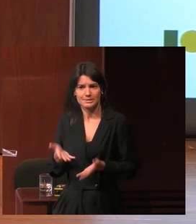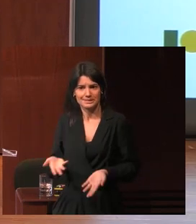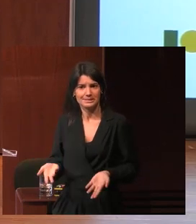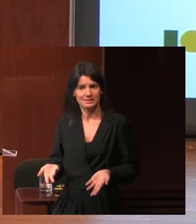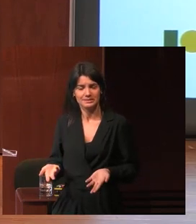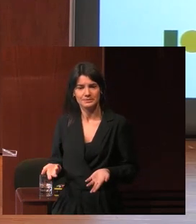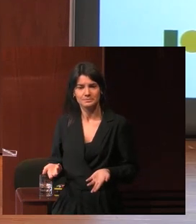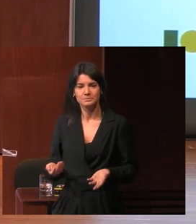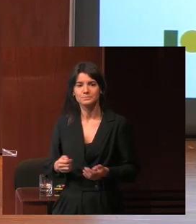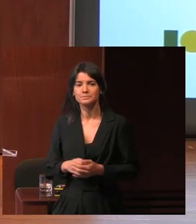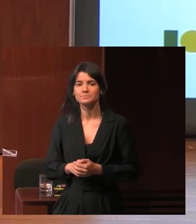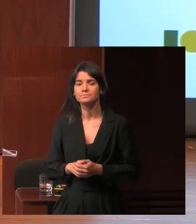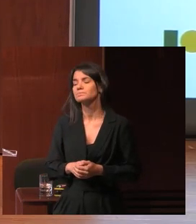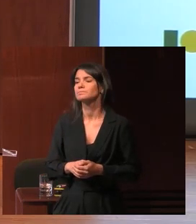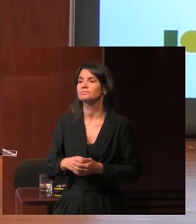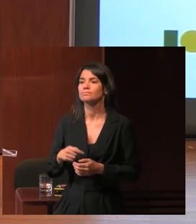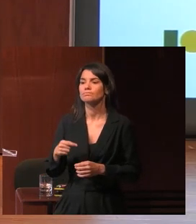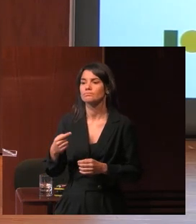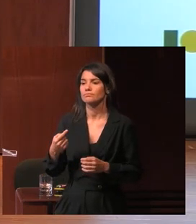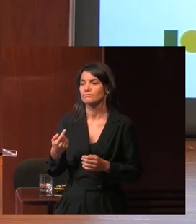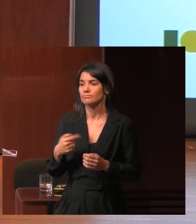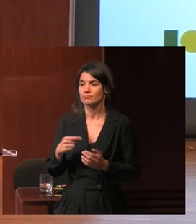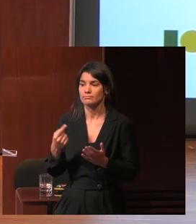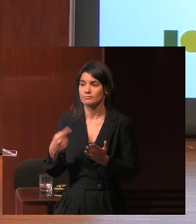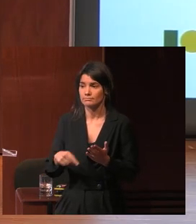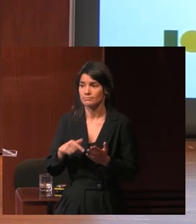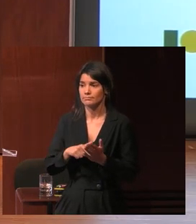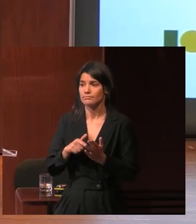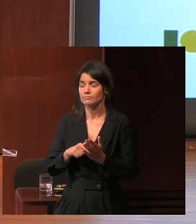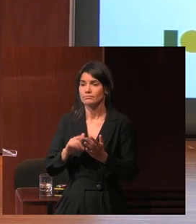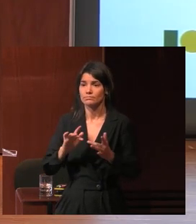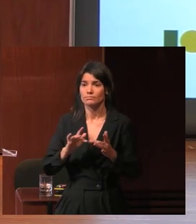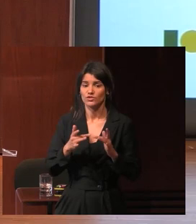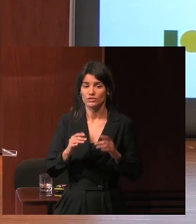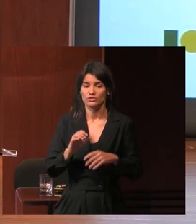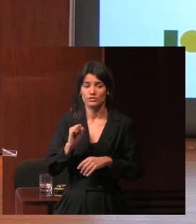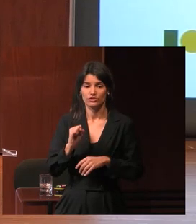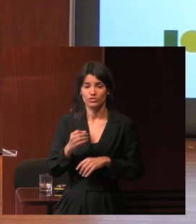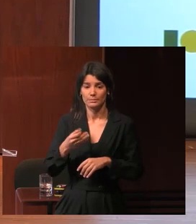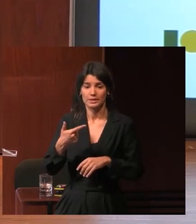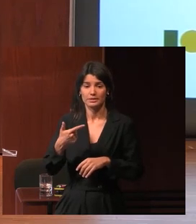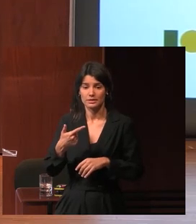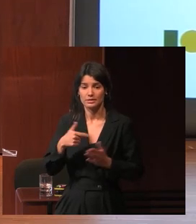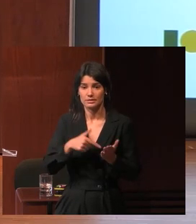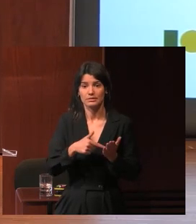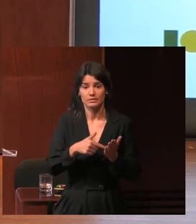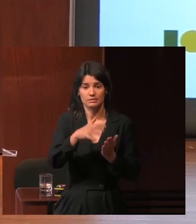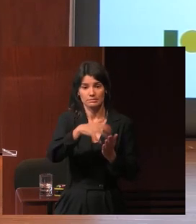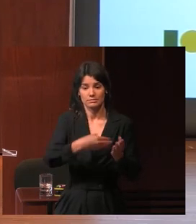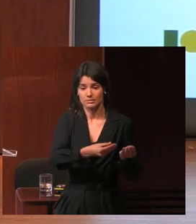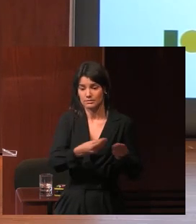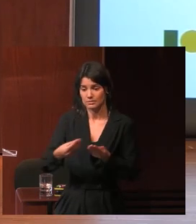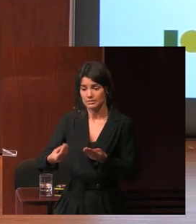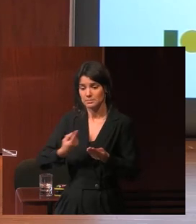thing that you get from ChatGPT, the product, the lines, should be changed, and should be changed that